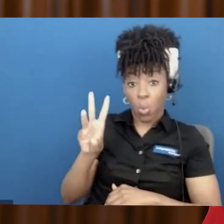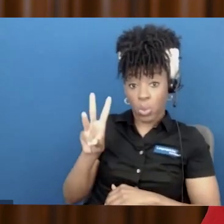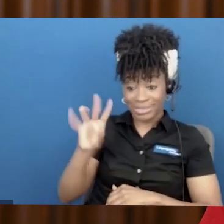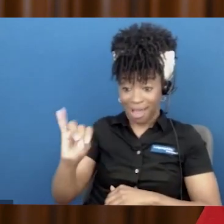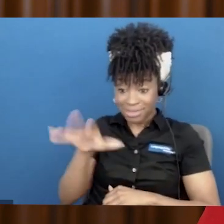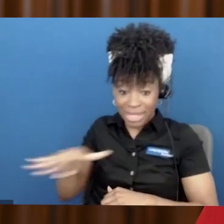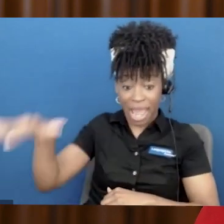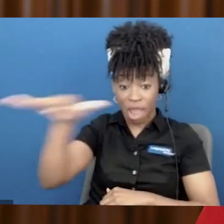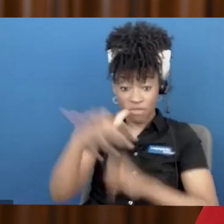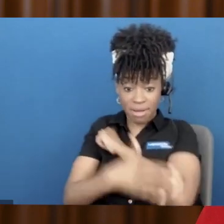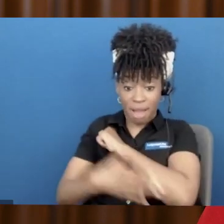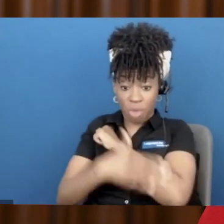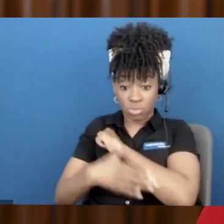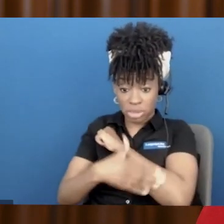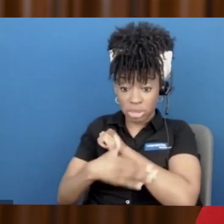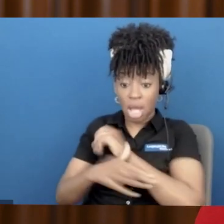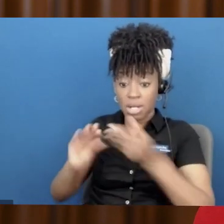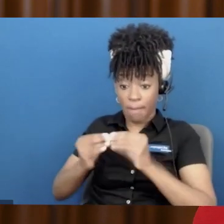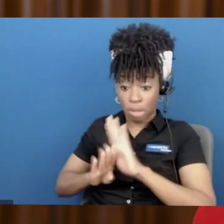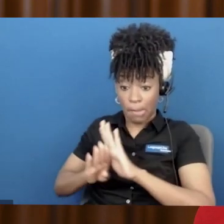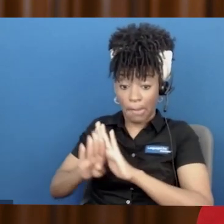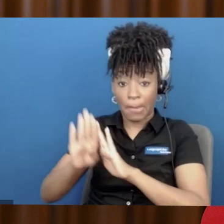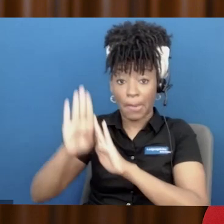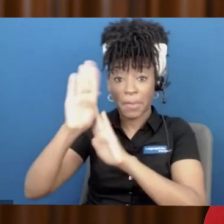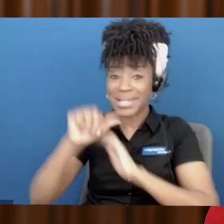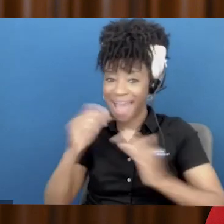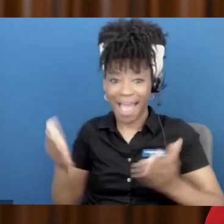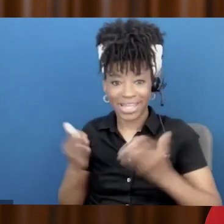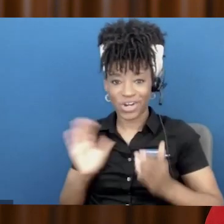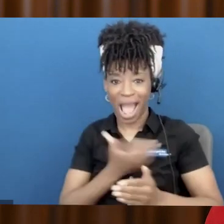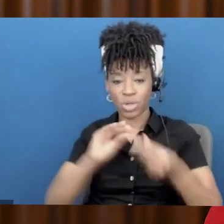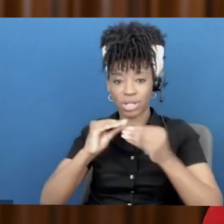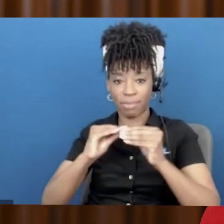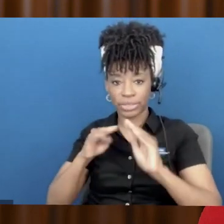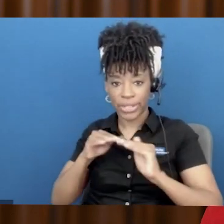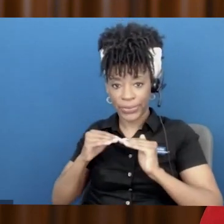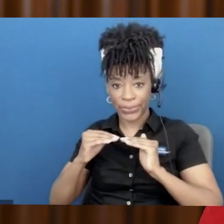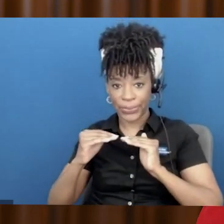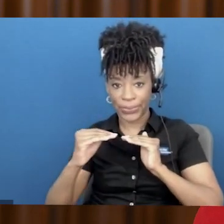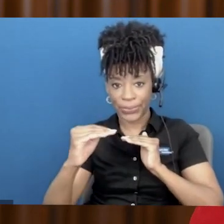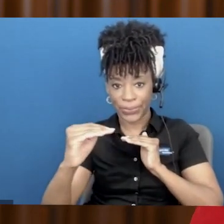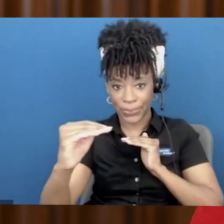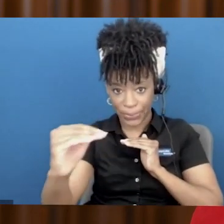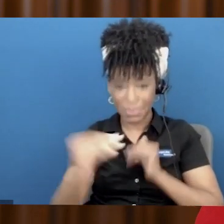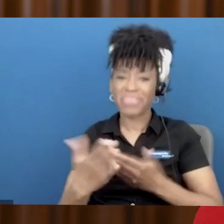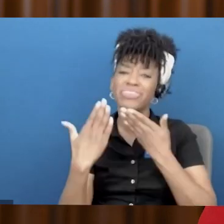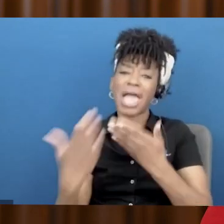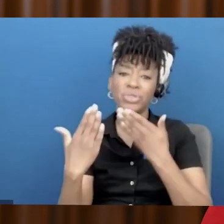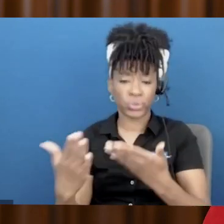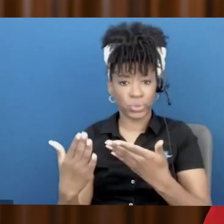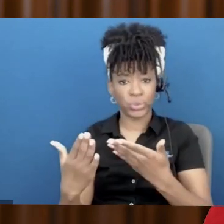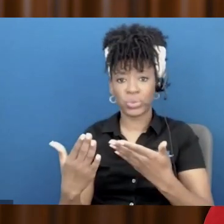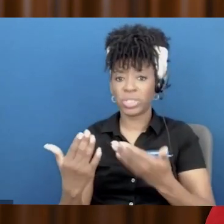here. Our curve is flattening again. Thank you for your sacrifices. Thank you for everything